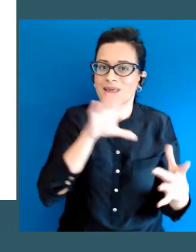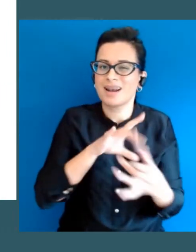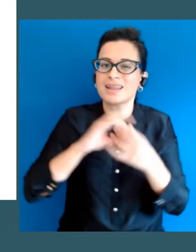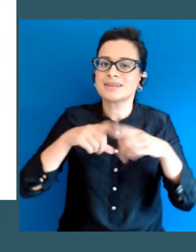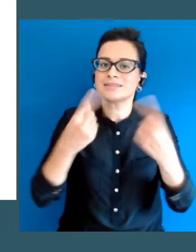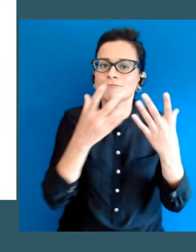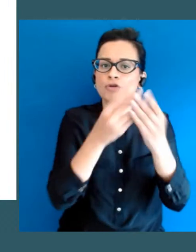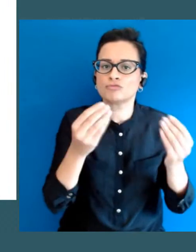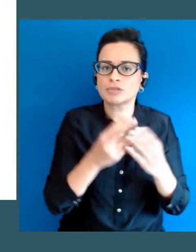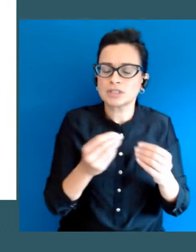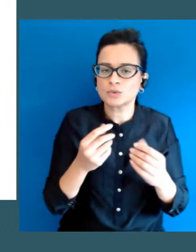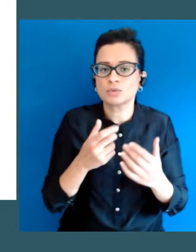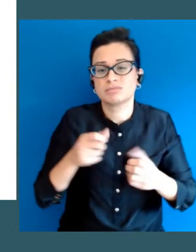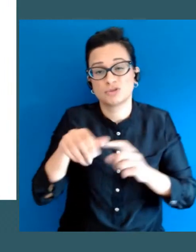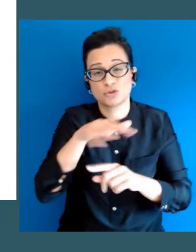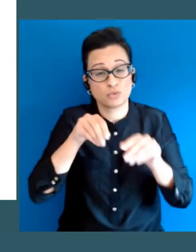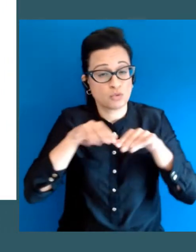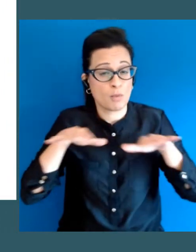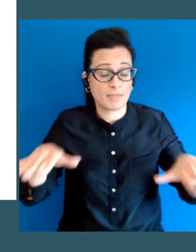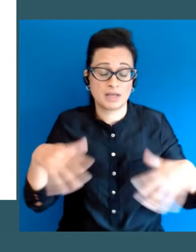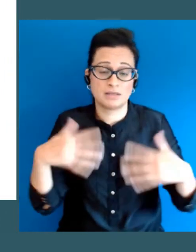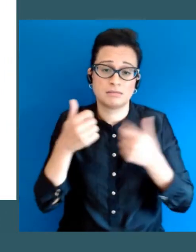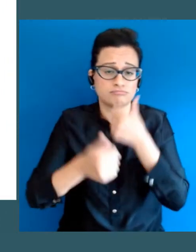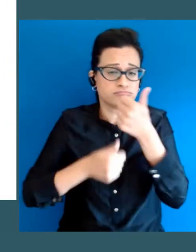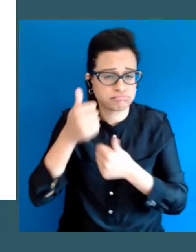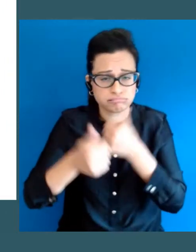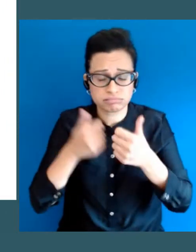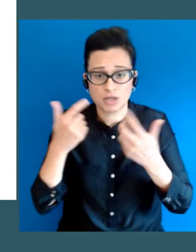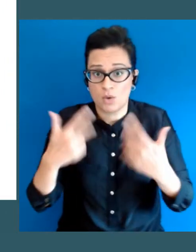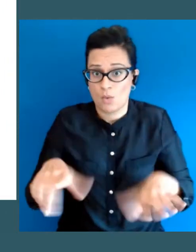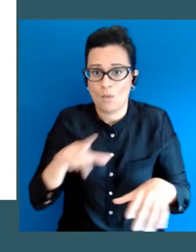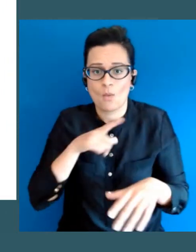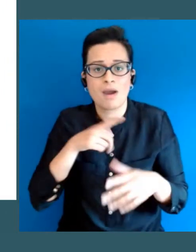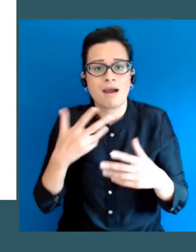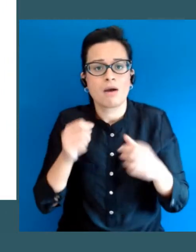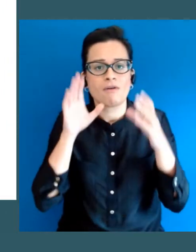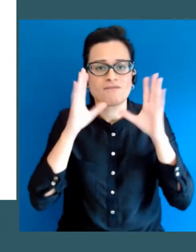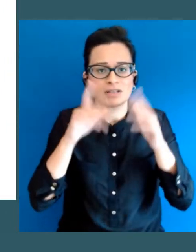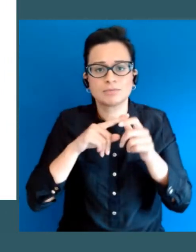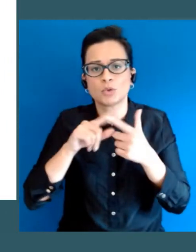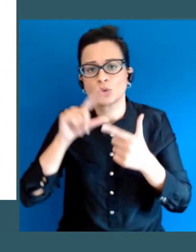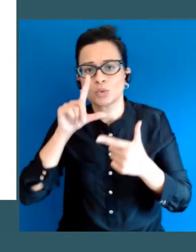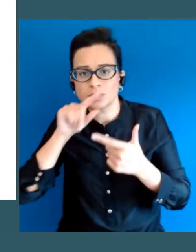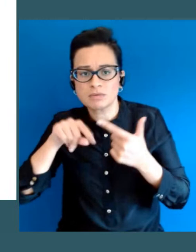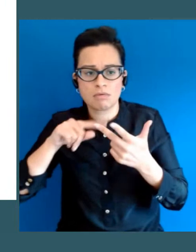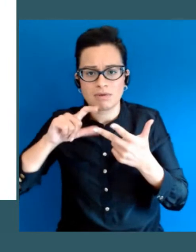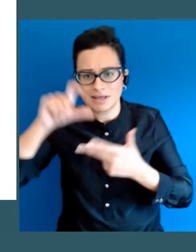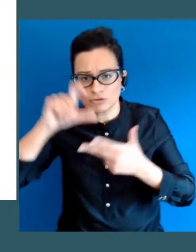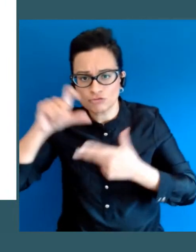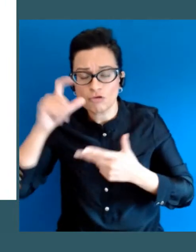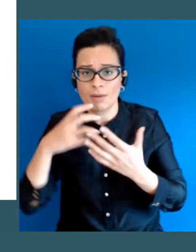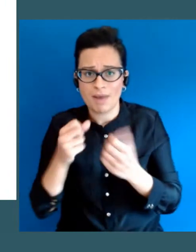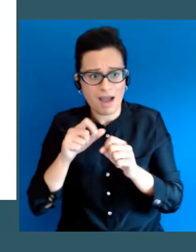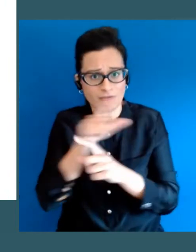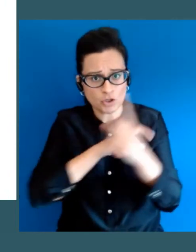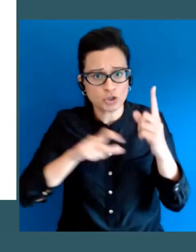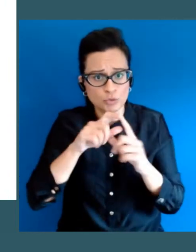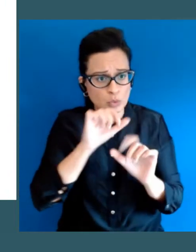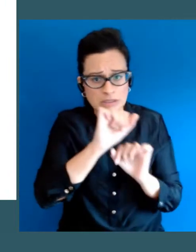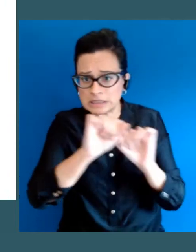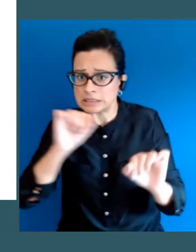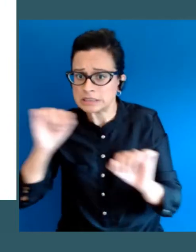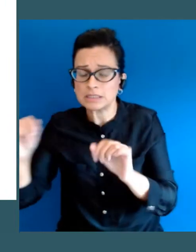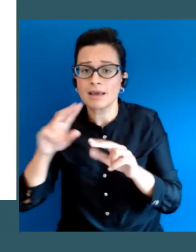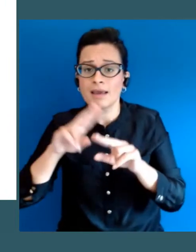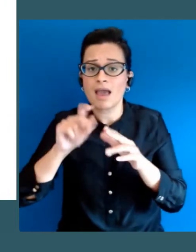Social media is becoming really popular. So we have Facebook and Instagram, Twitter. There's definitely allergy communities on there. And FPIES-UK,